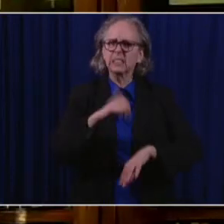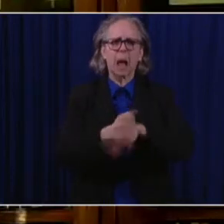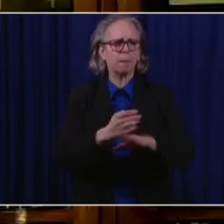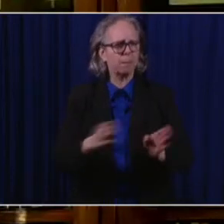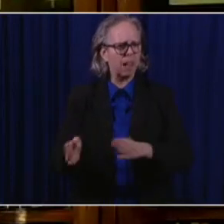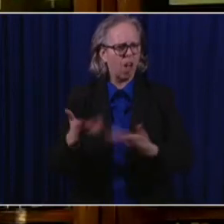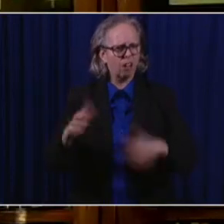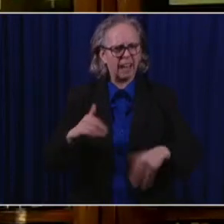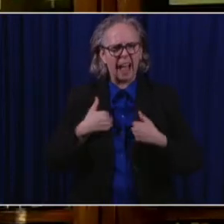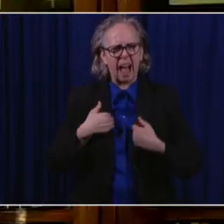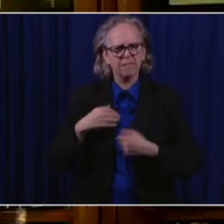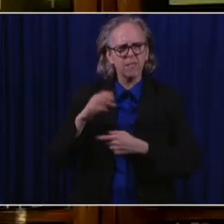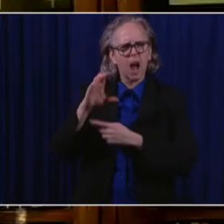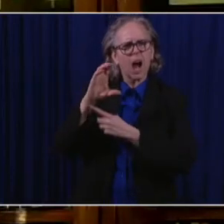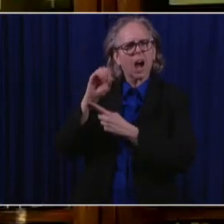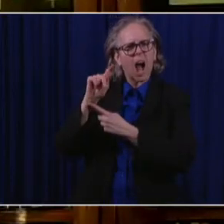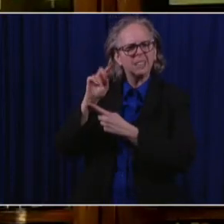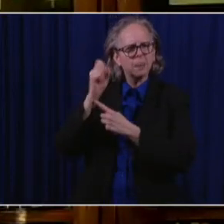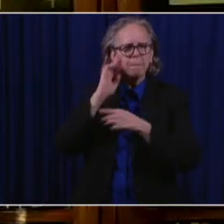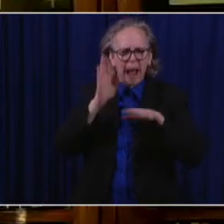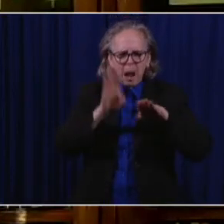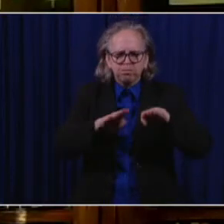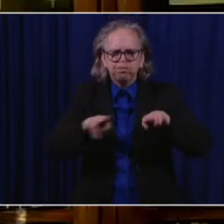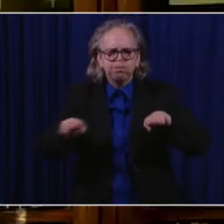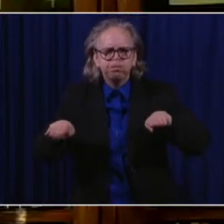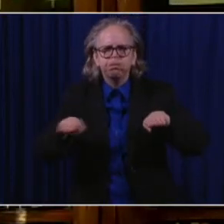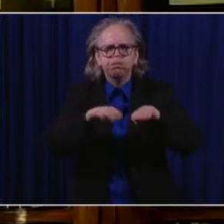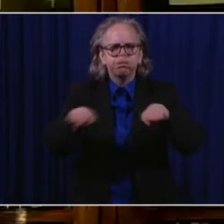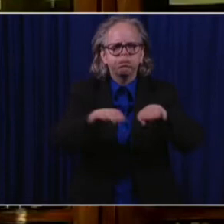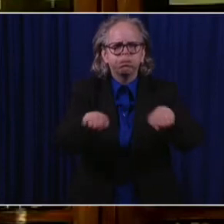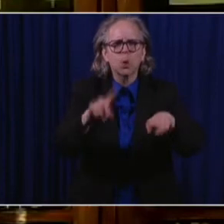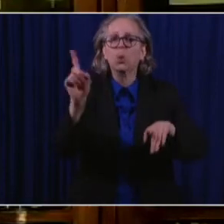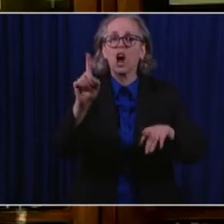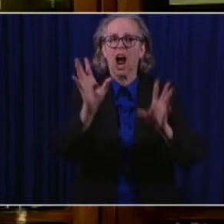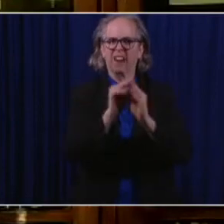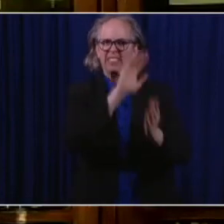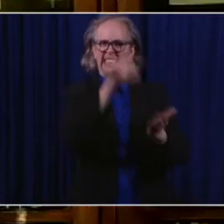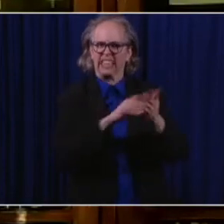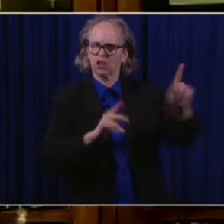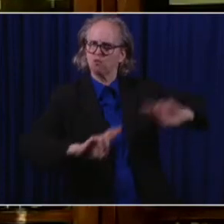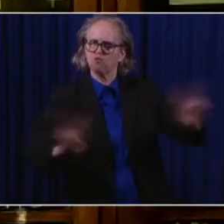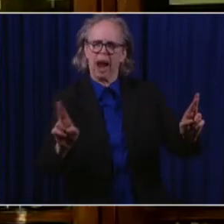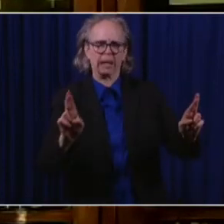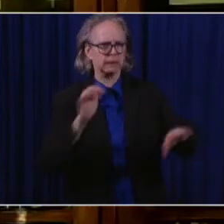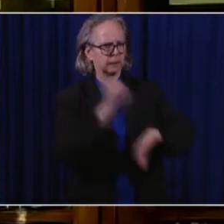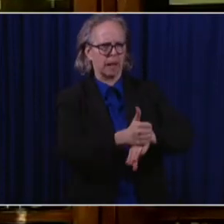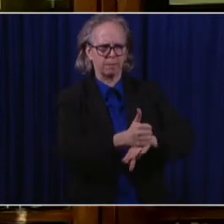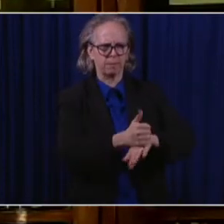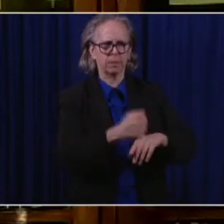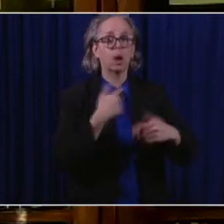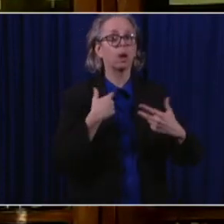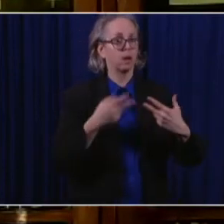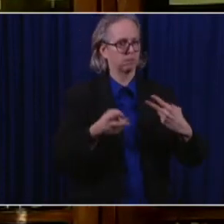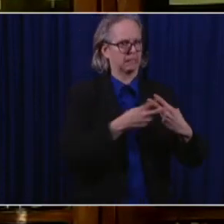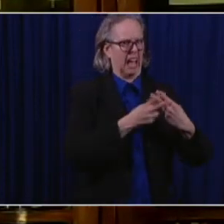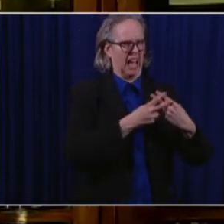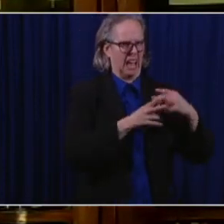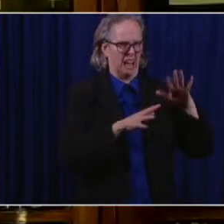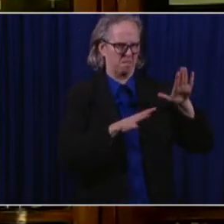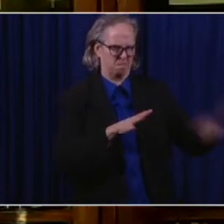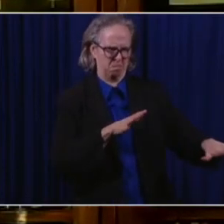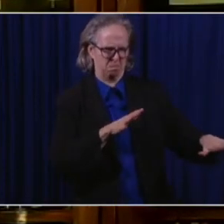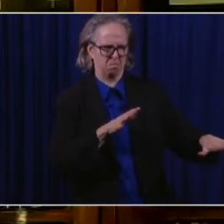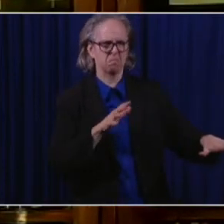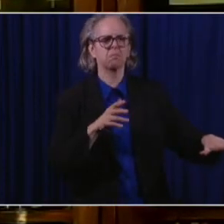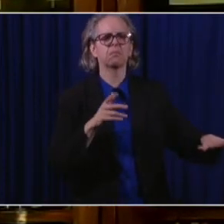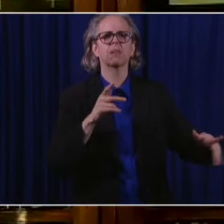at the Greater Columbus Convention Center. That has all been stored and put away. We have a playbook in place to be